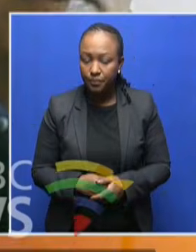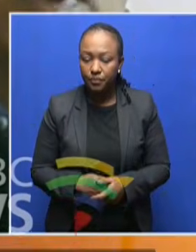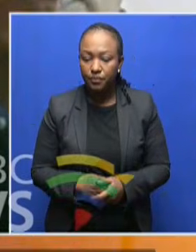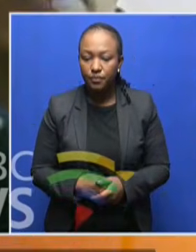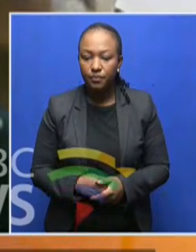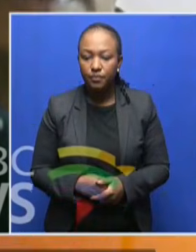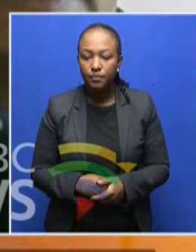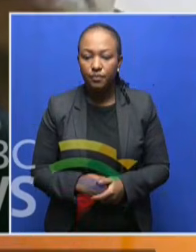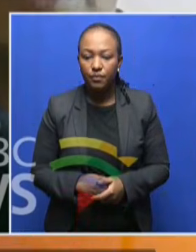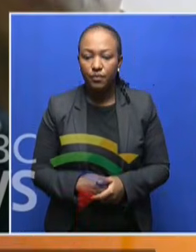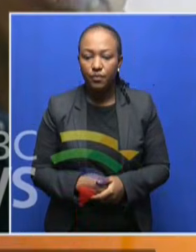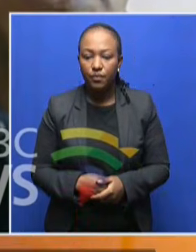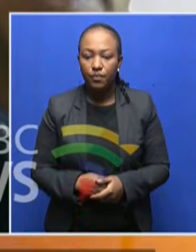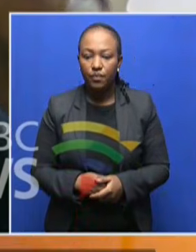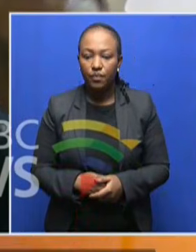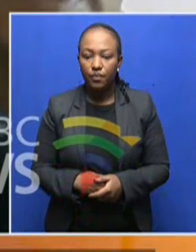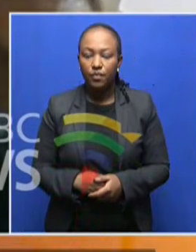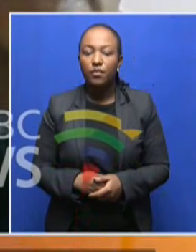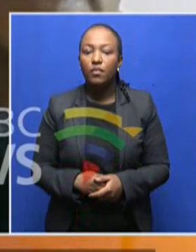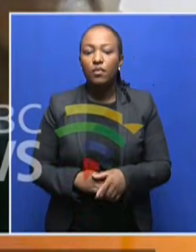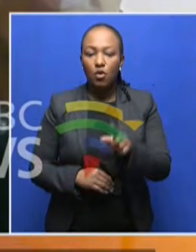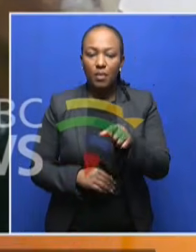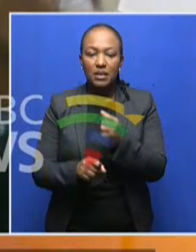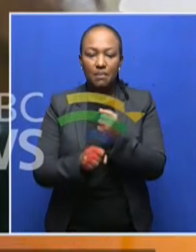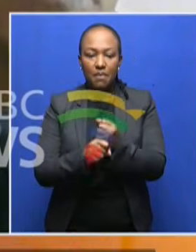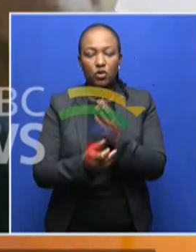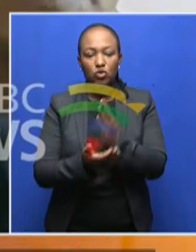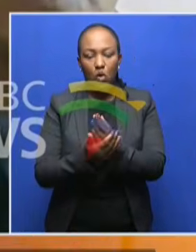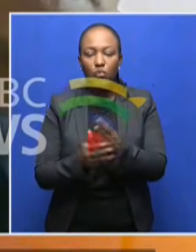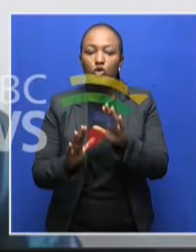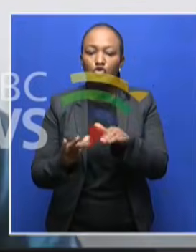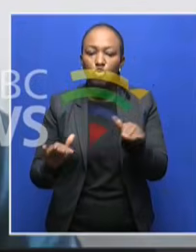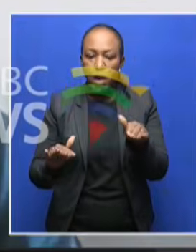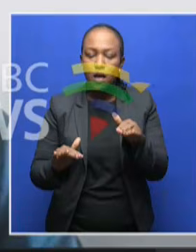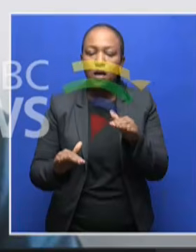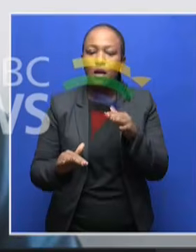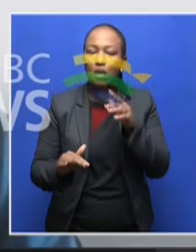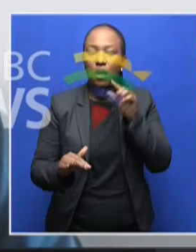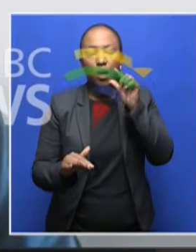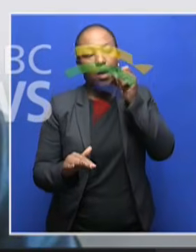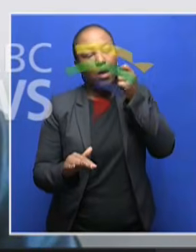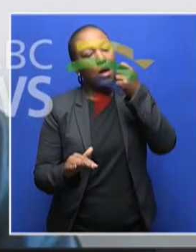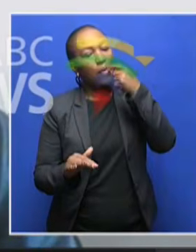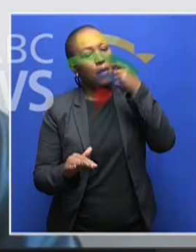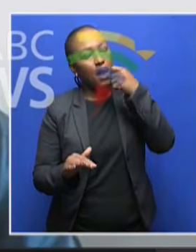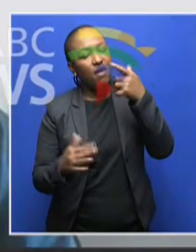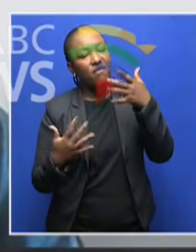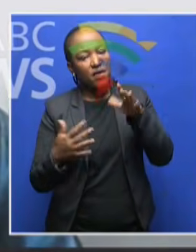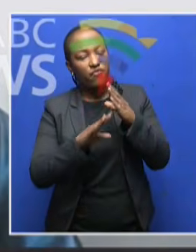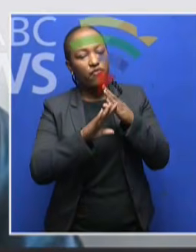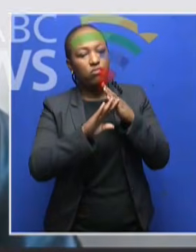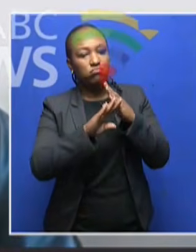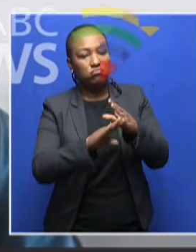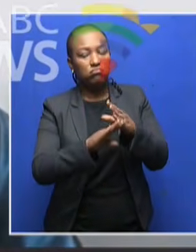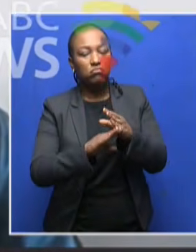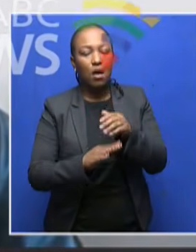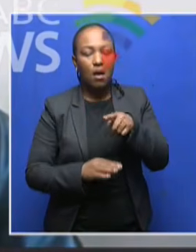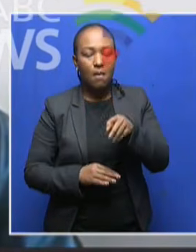Yeah, we obviously need to ensure children are vaccinated against polio, but I wouldn't be too concerned about the detection of what we refer